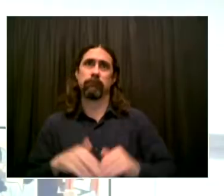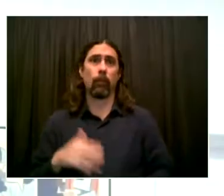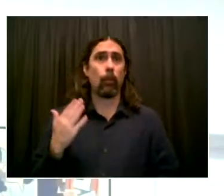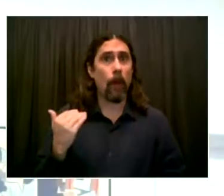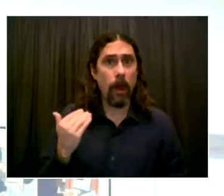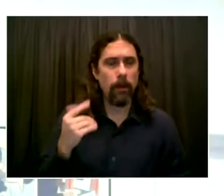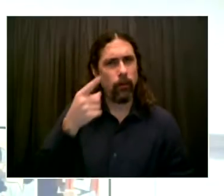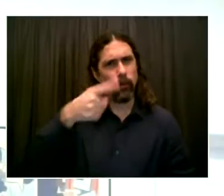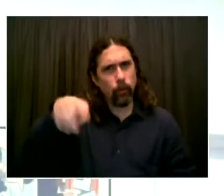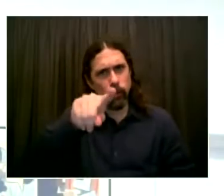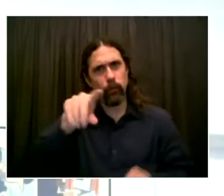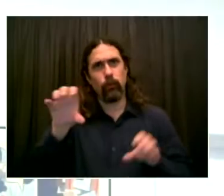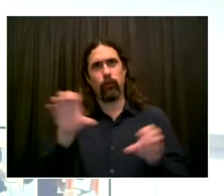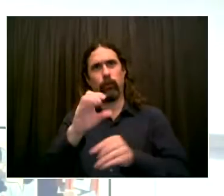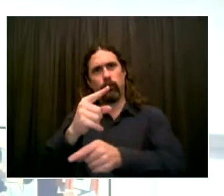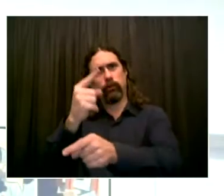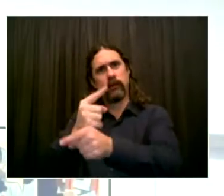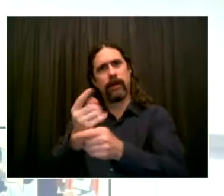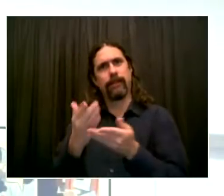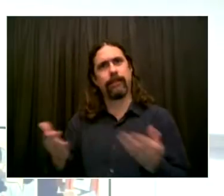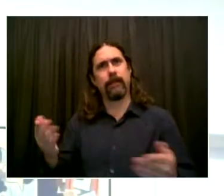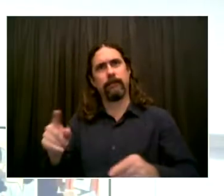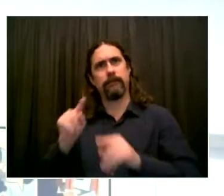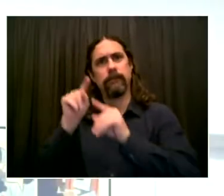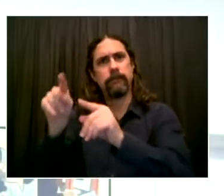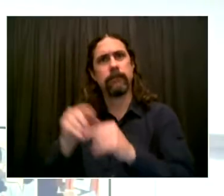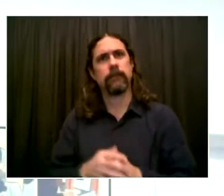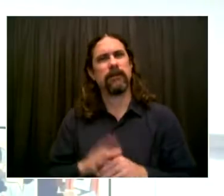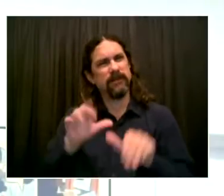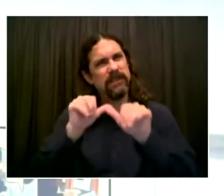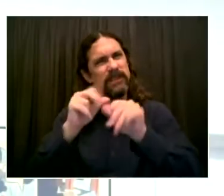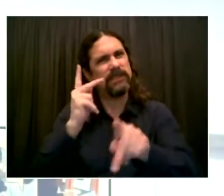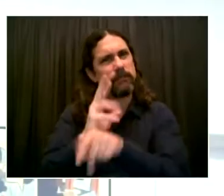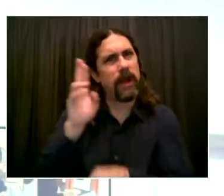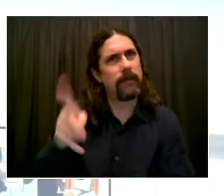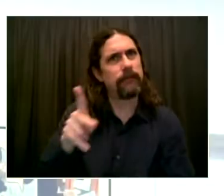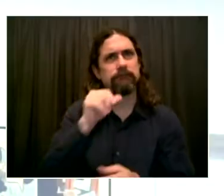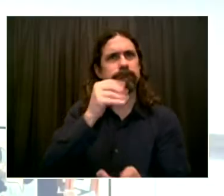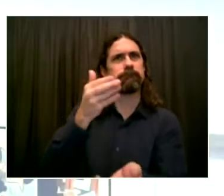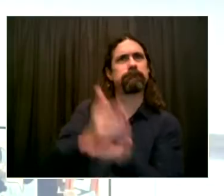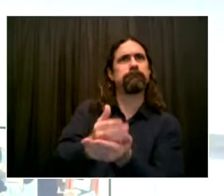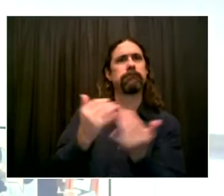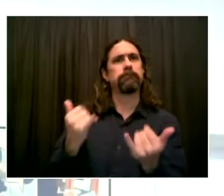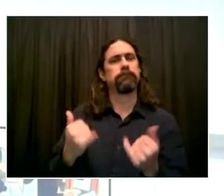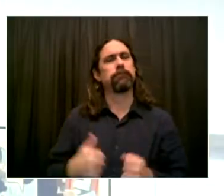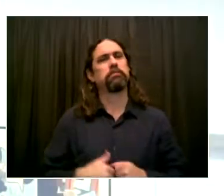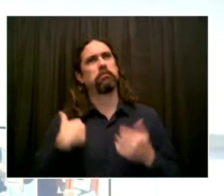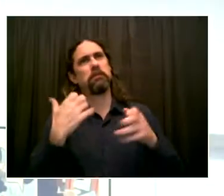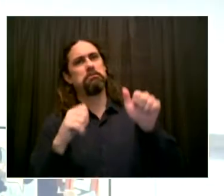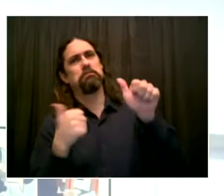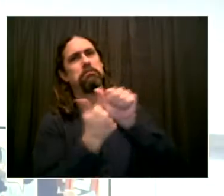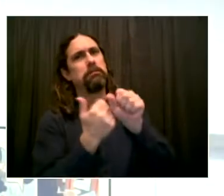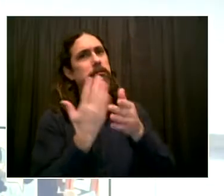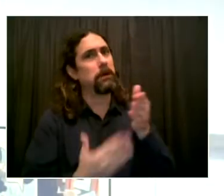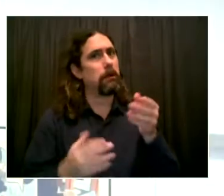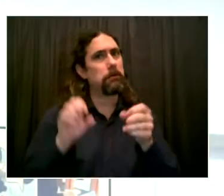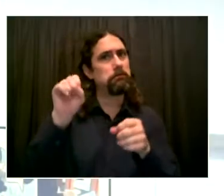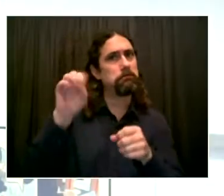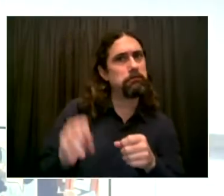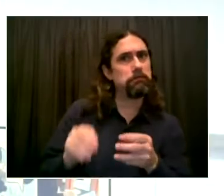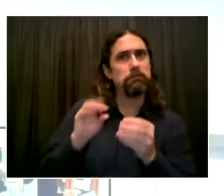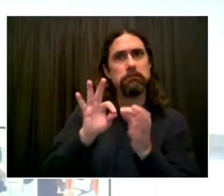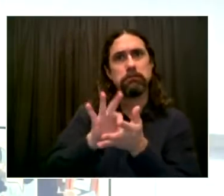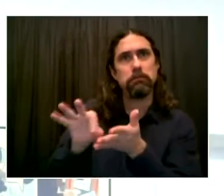what I recommend. First, every activity is safer if you're fully vaccinated, and people can feel comfortable coming